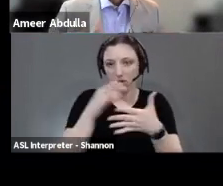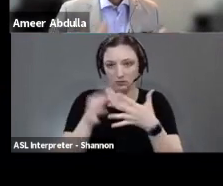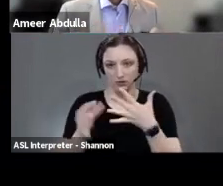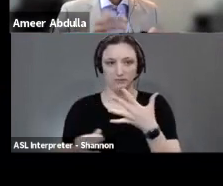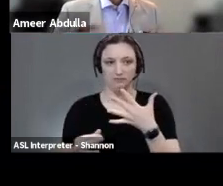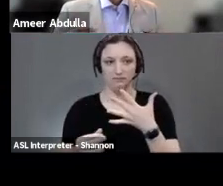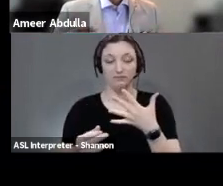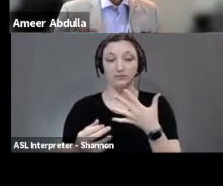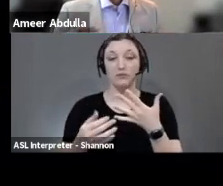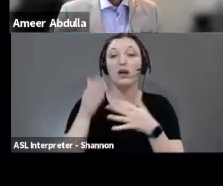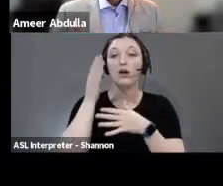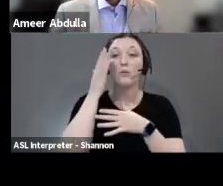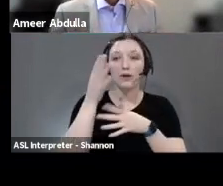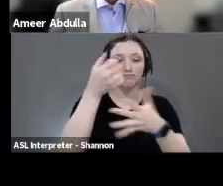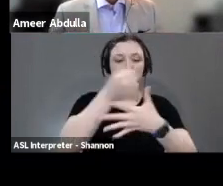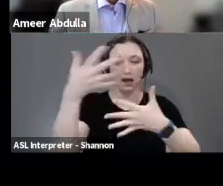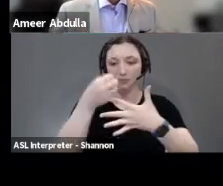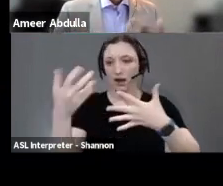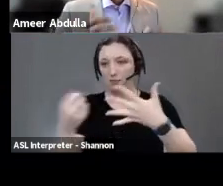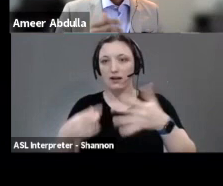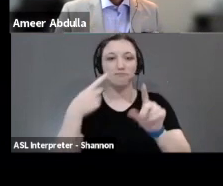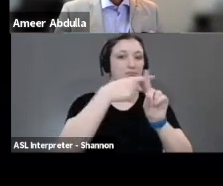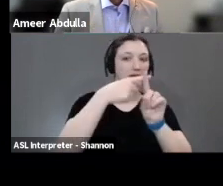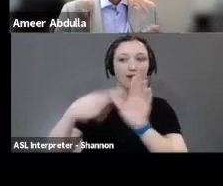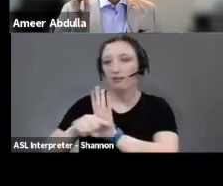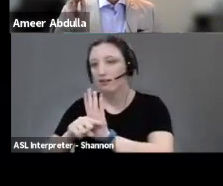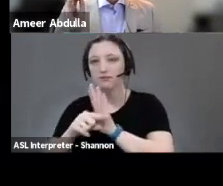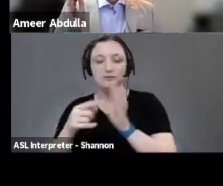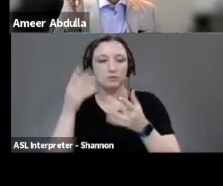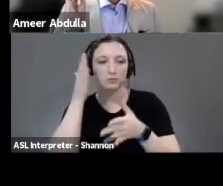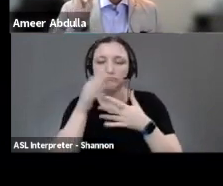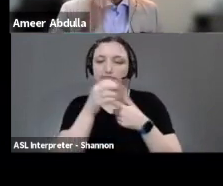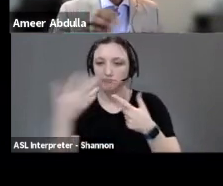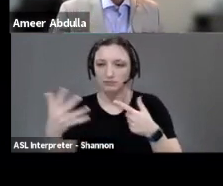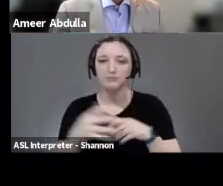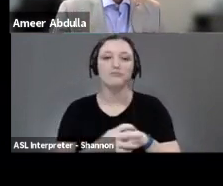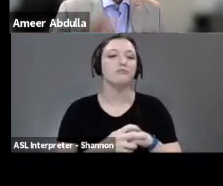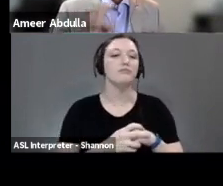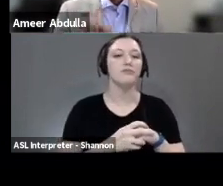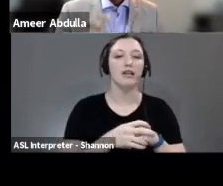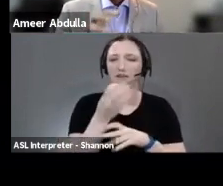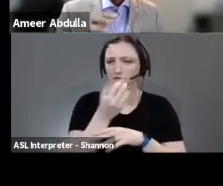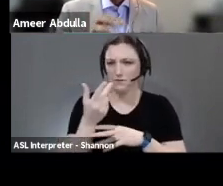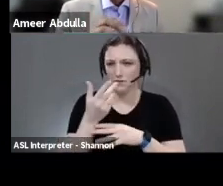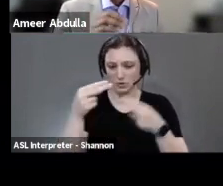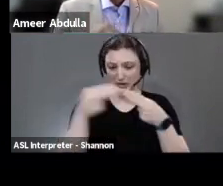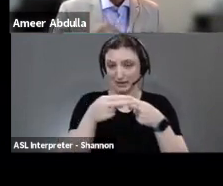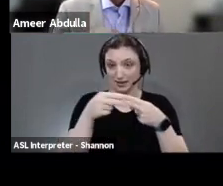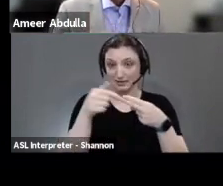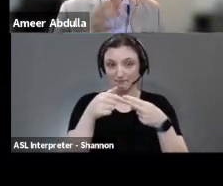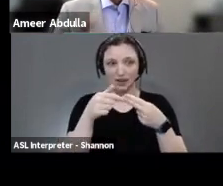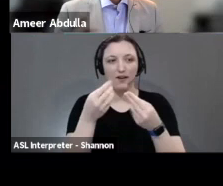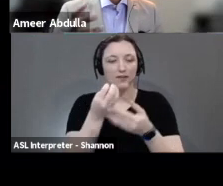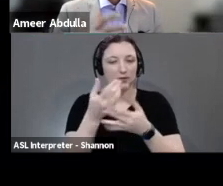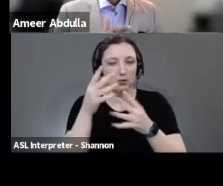cons on the next couple of slides. And I even have a couple of slides that will be diving much deeper into a couple of these options